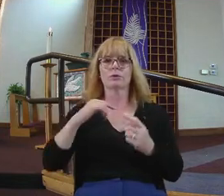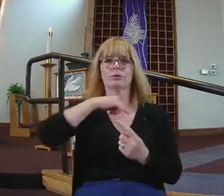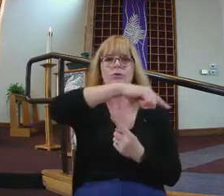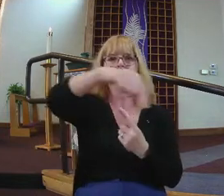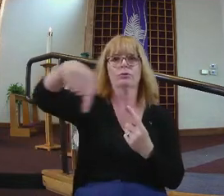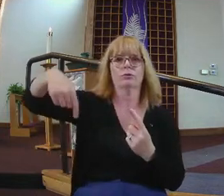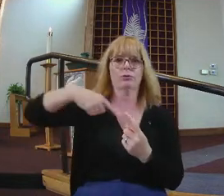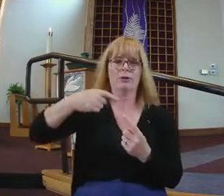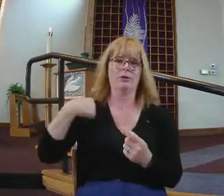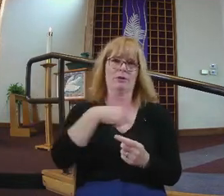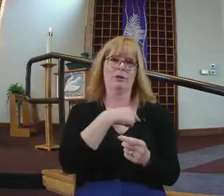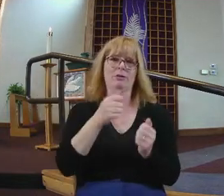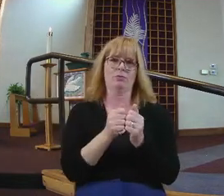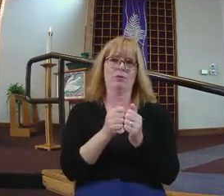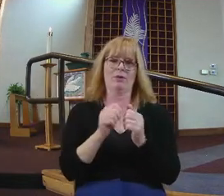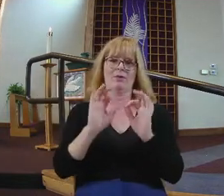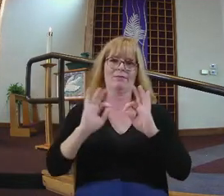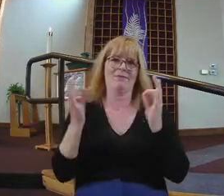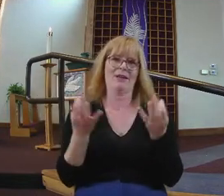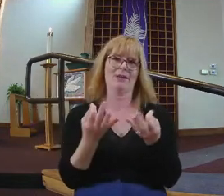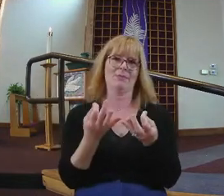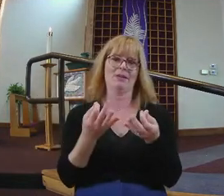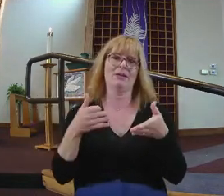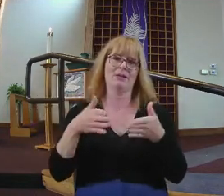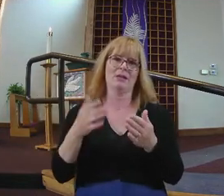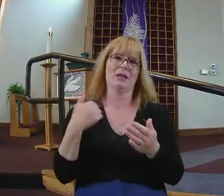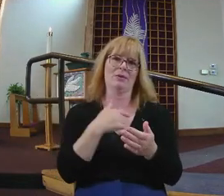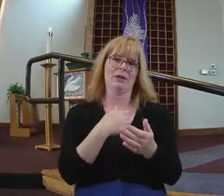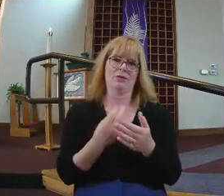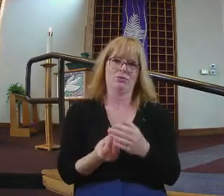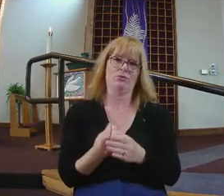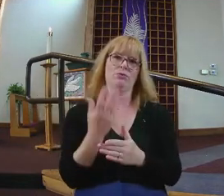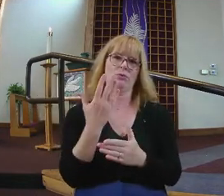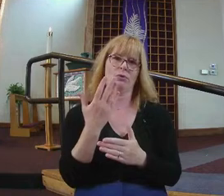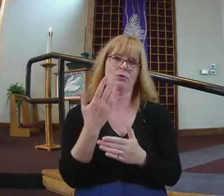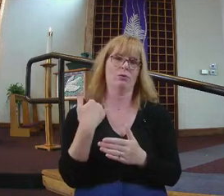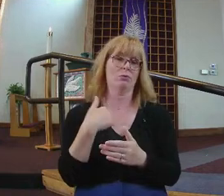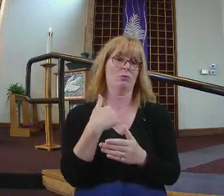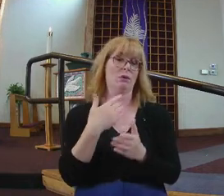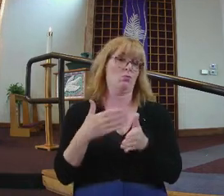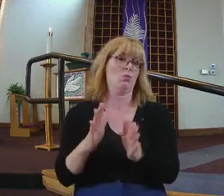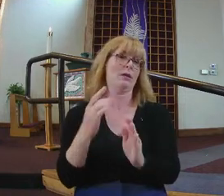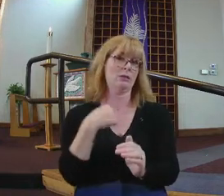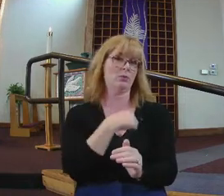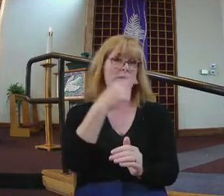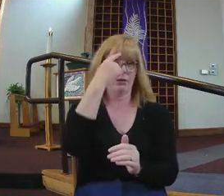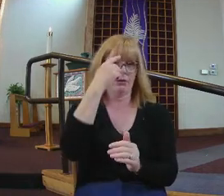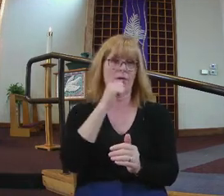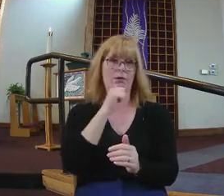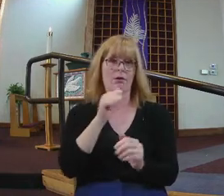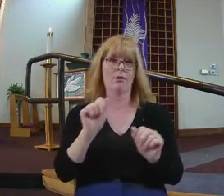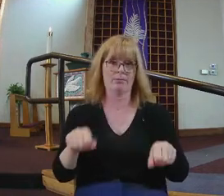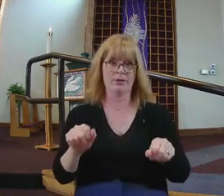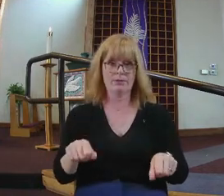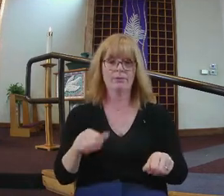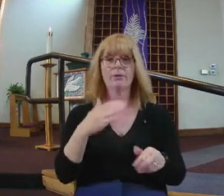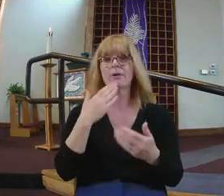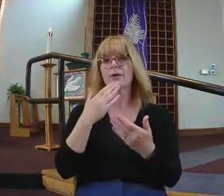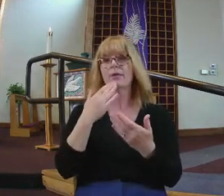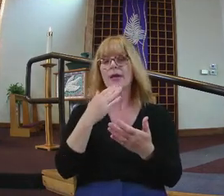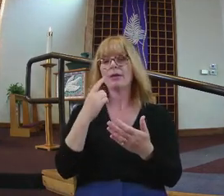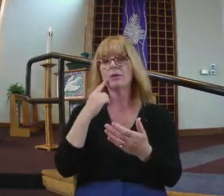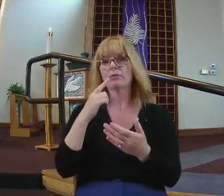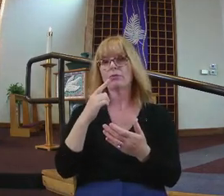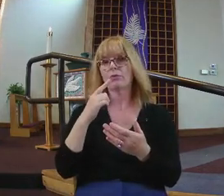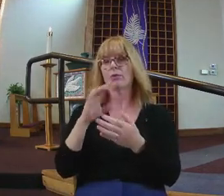who help us to stretch and grow in ways that we never thought were even possible. Thank you for the fullness of relationship that we